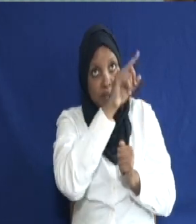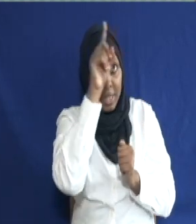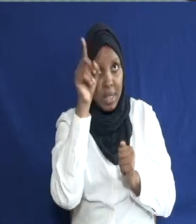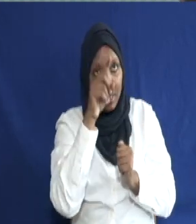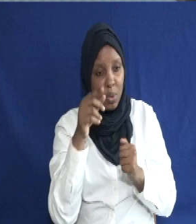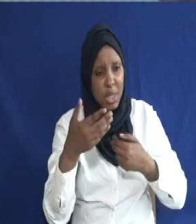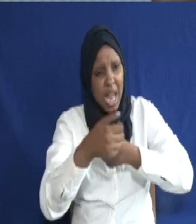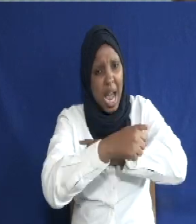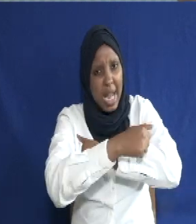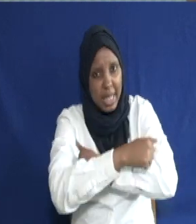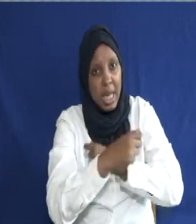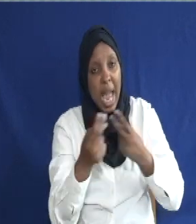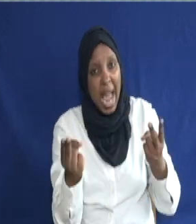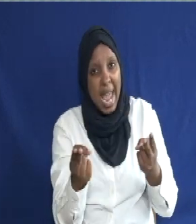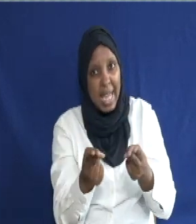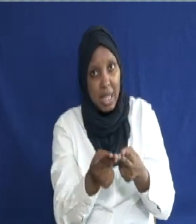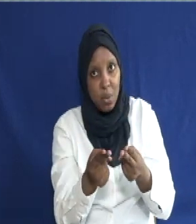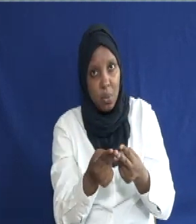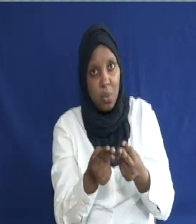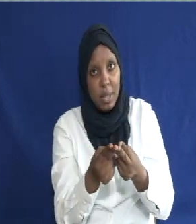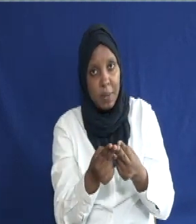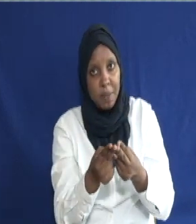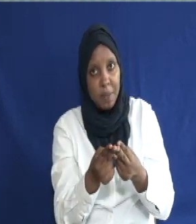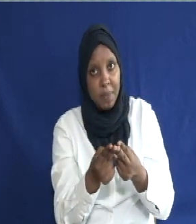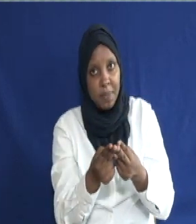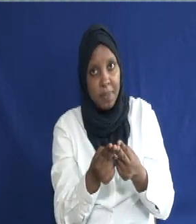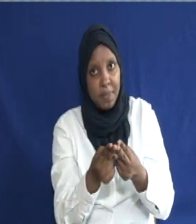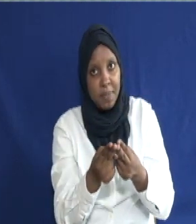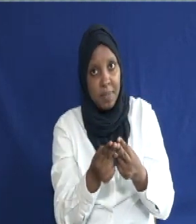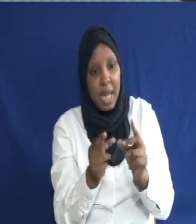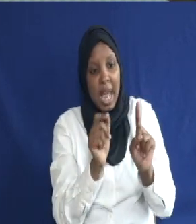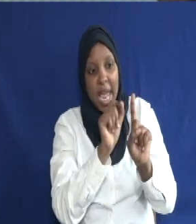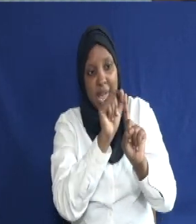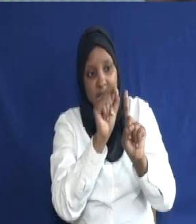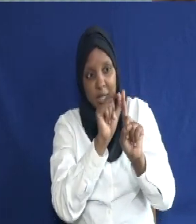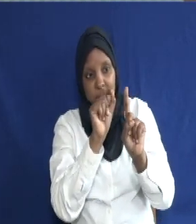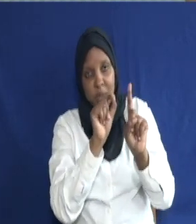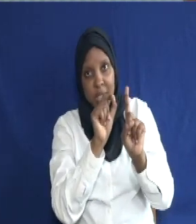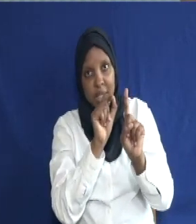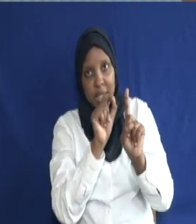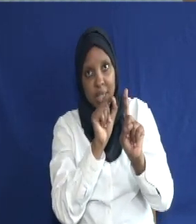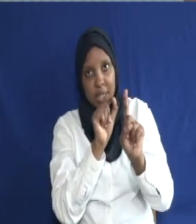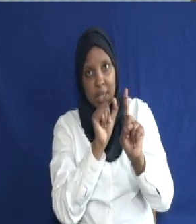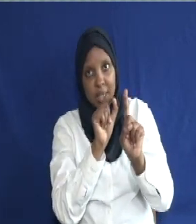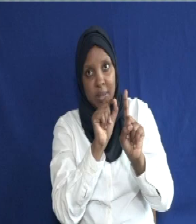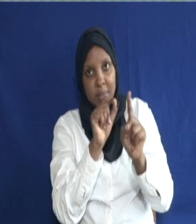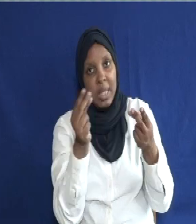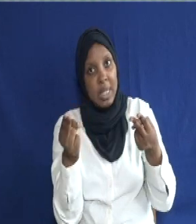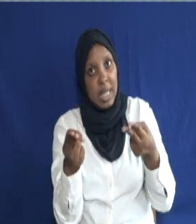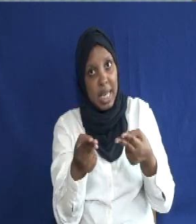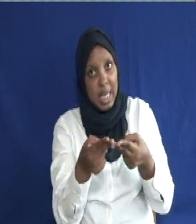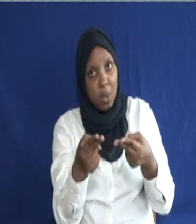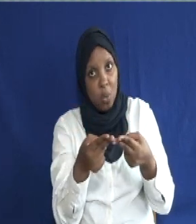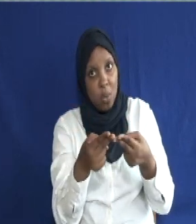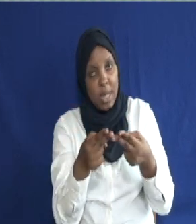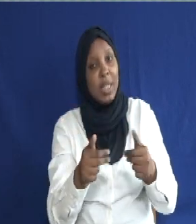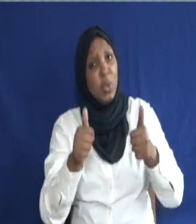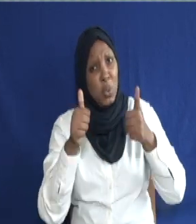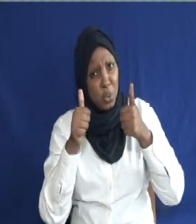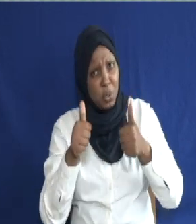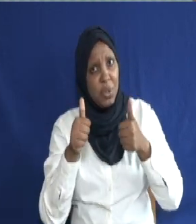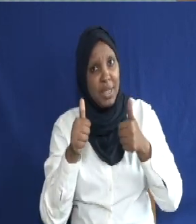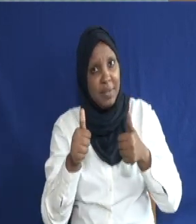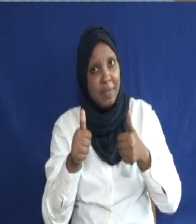equation are equal, it means that their exponent must also be equal. Very